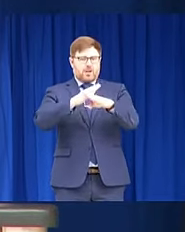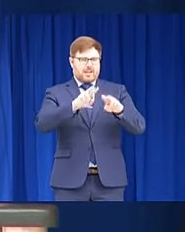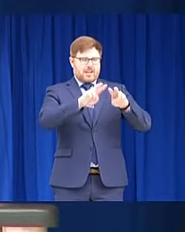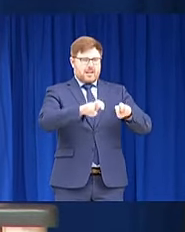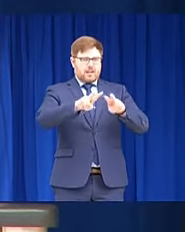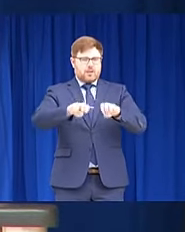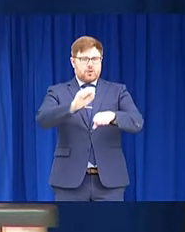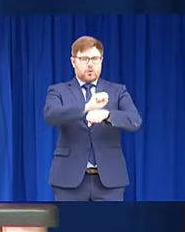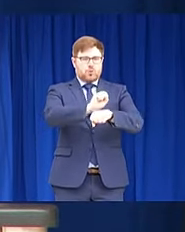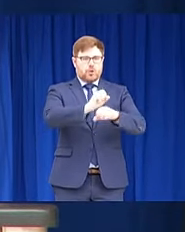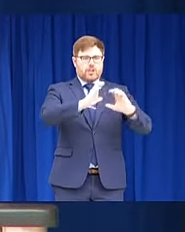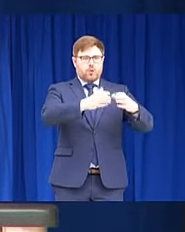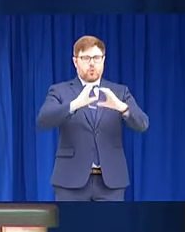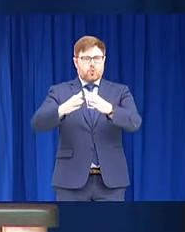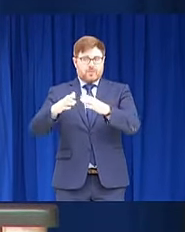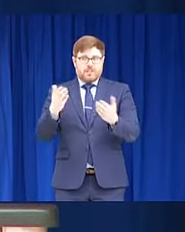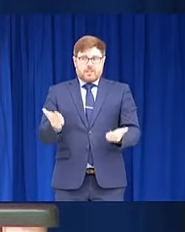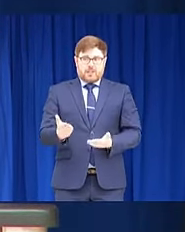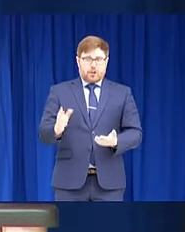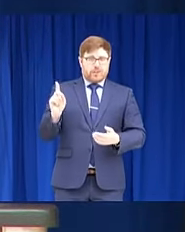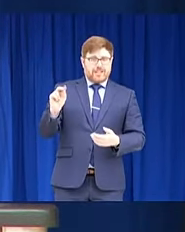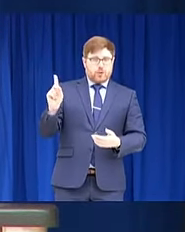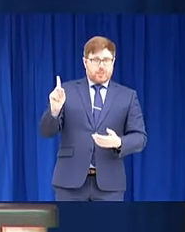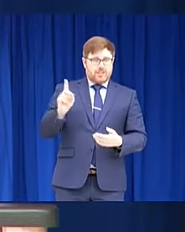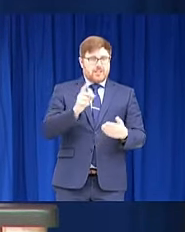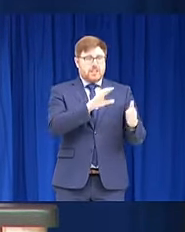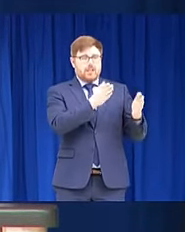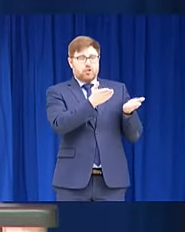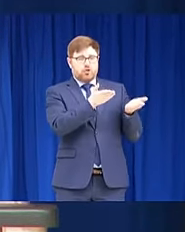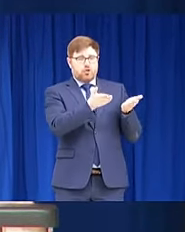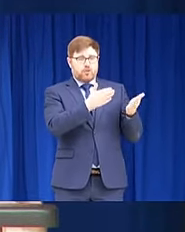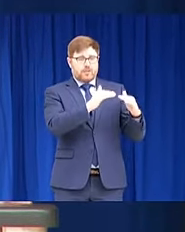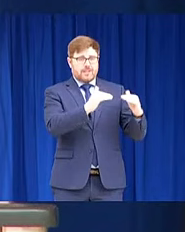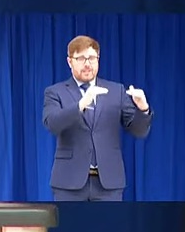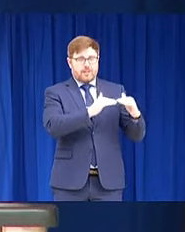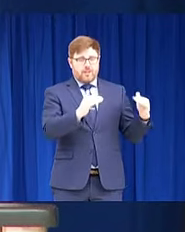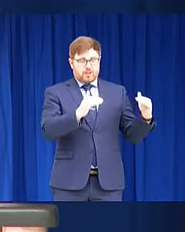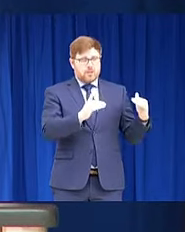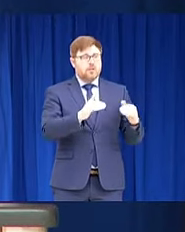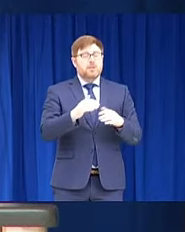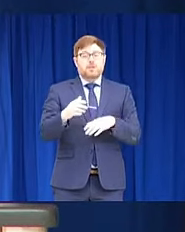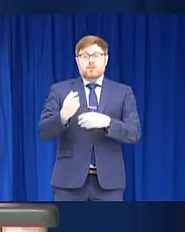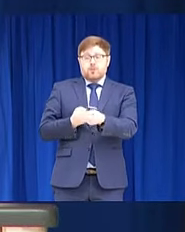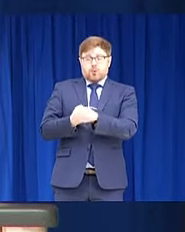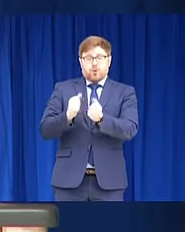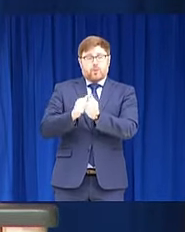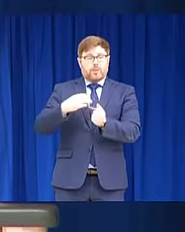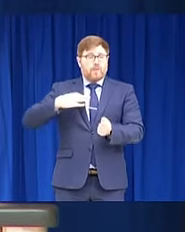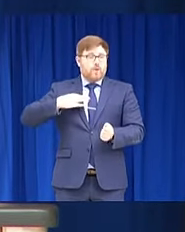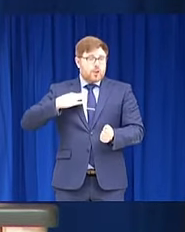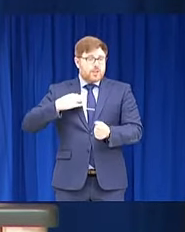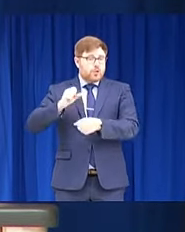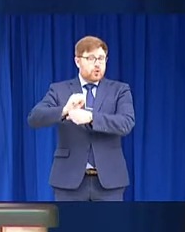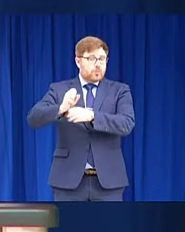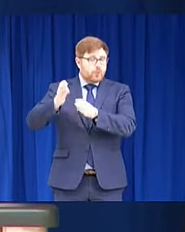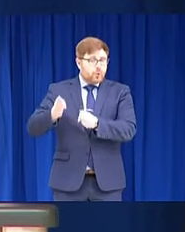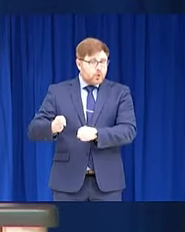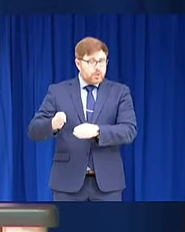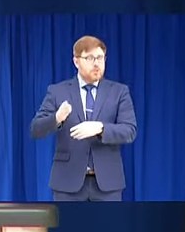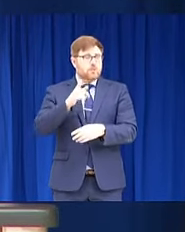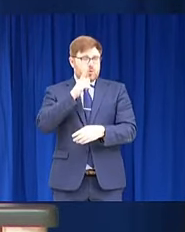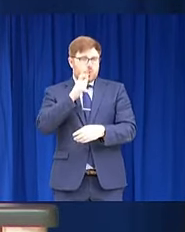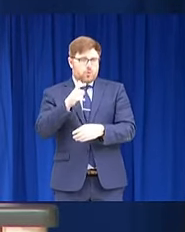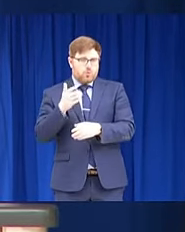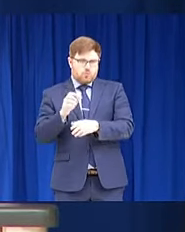Barrier analysis working groups at the DoD and service levels, supported by volunteer-led employee and service member